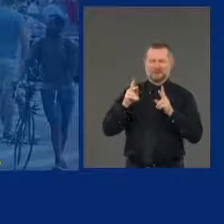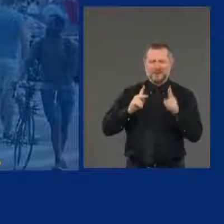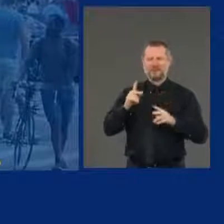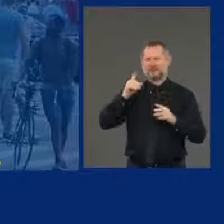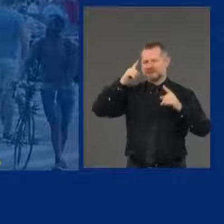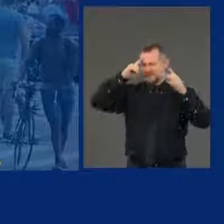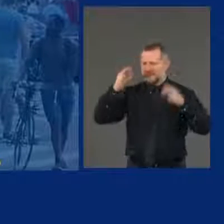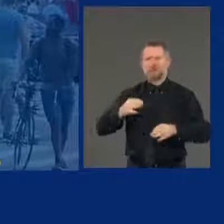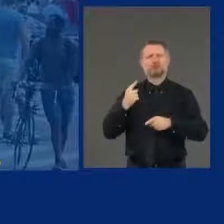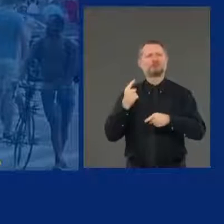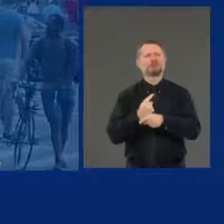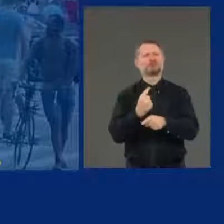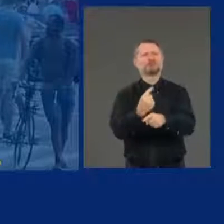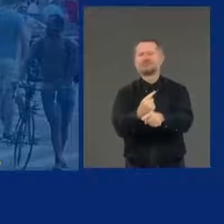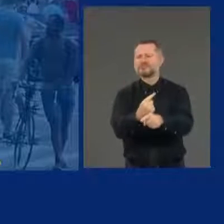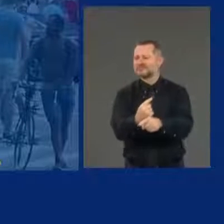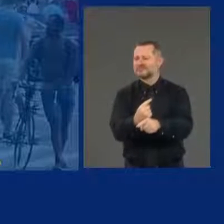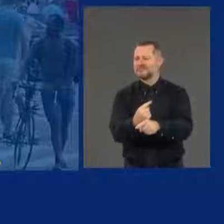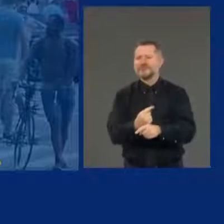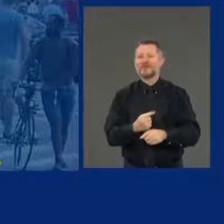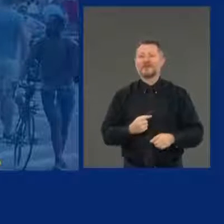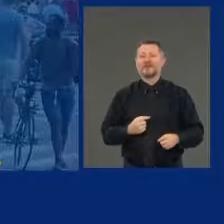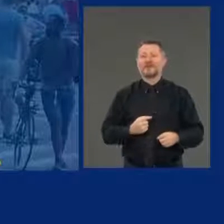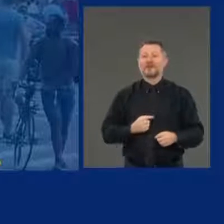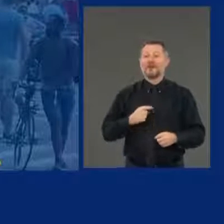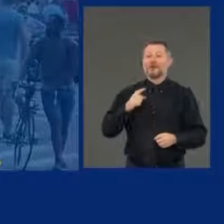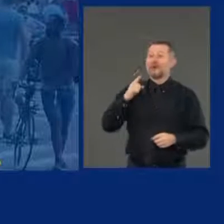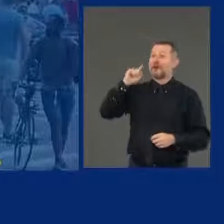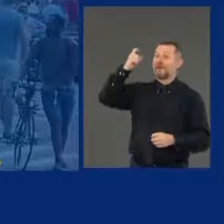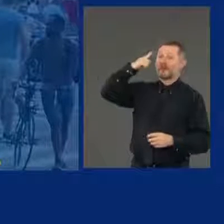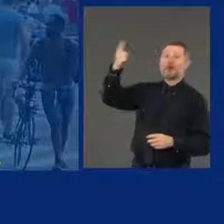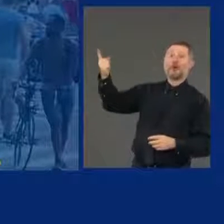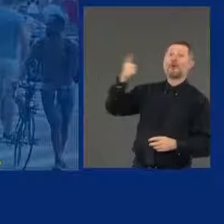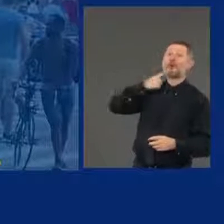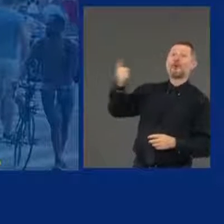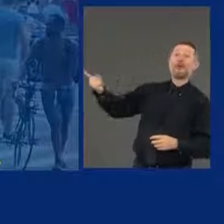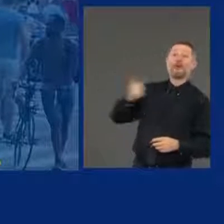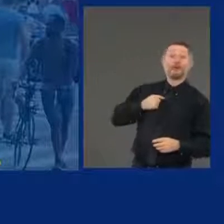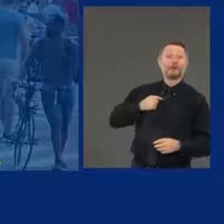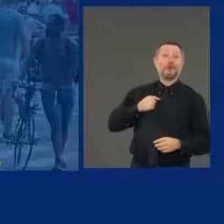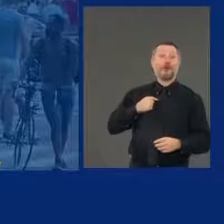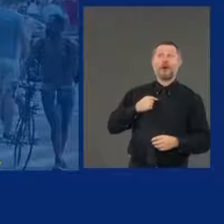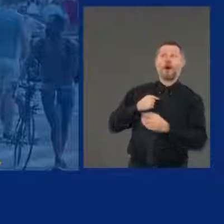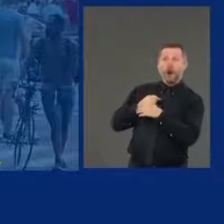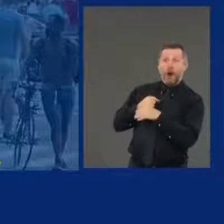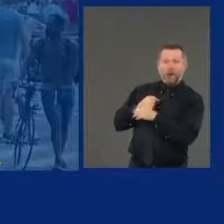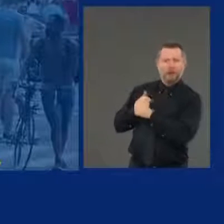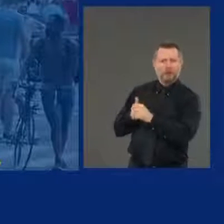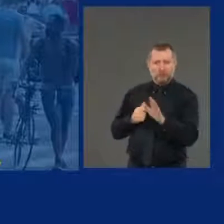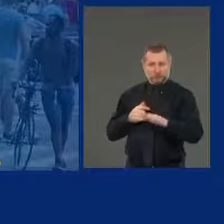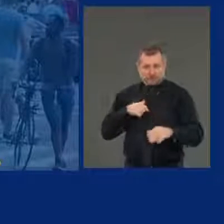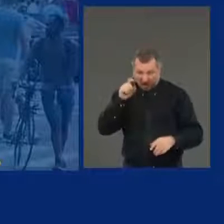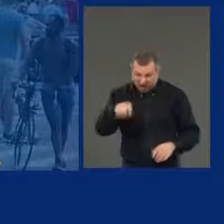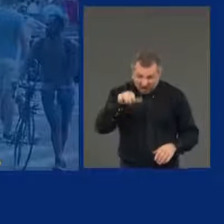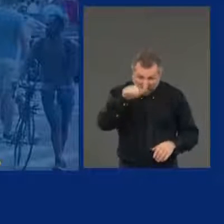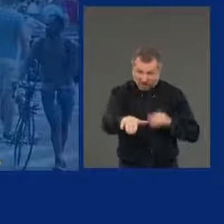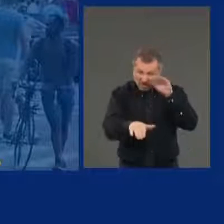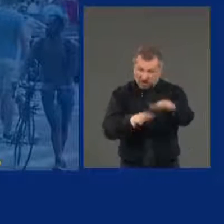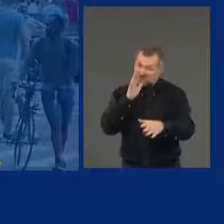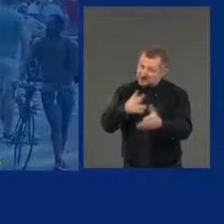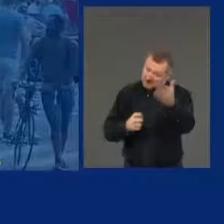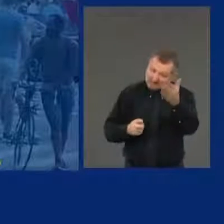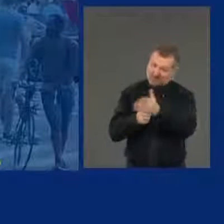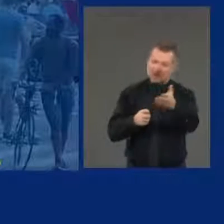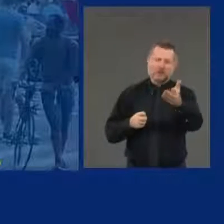had to do, not because there was a legal sanction, not because I was going to knock on their door and hand them a ticket. That's not why they stayed